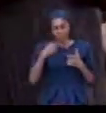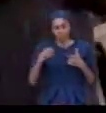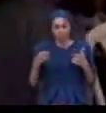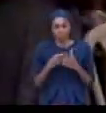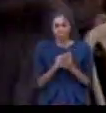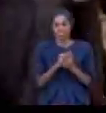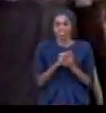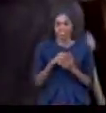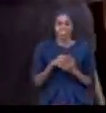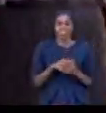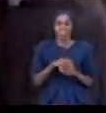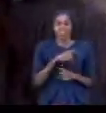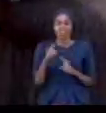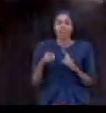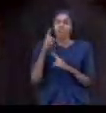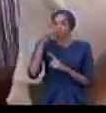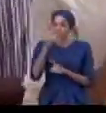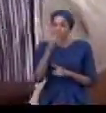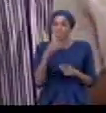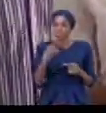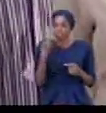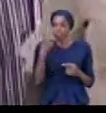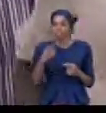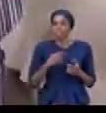I praise like a winner, man.